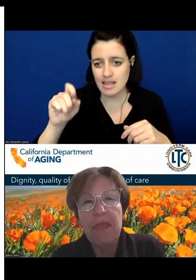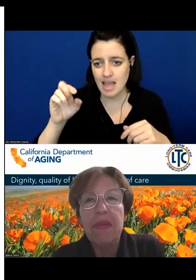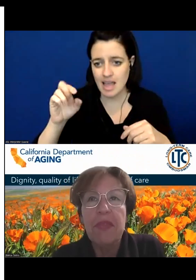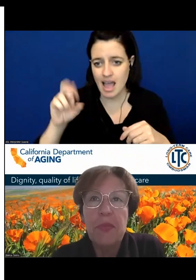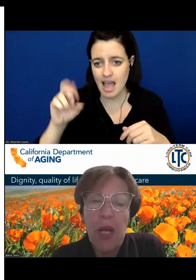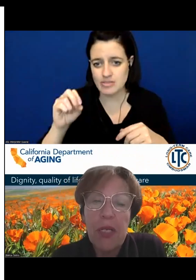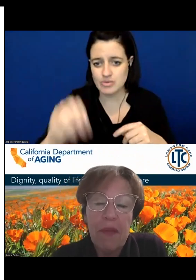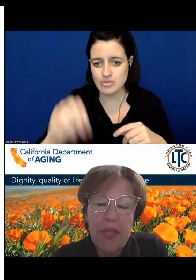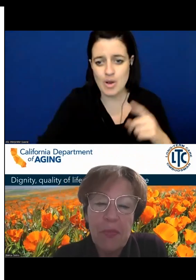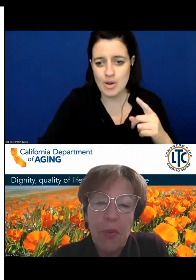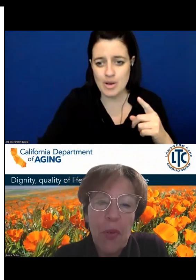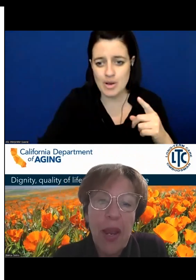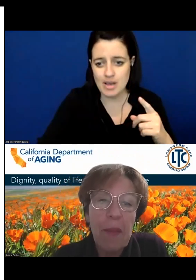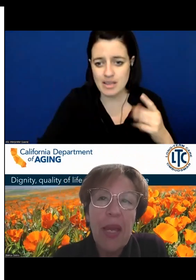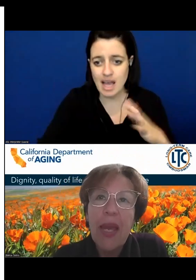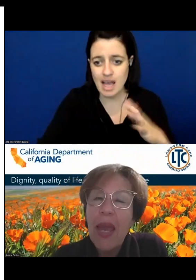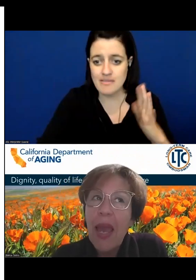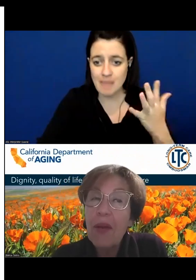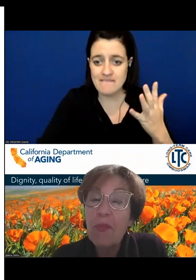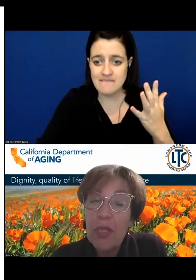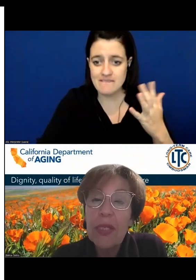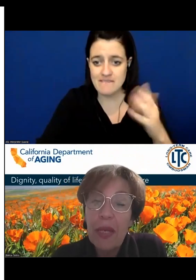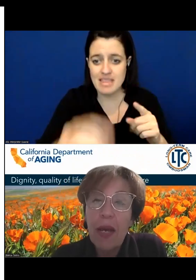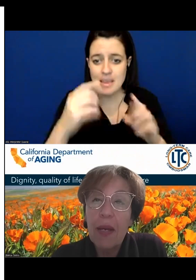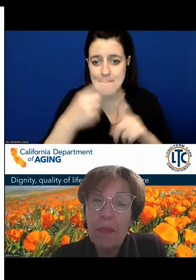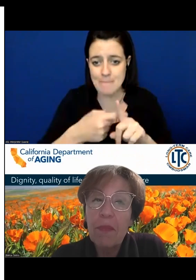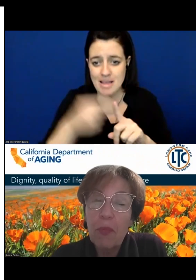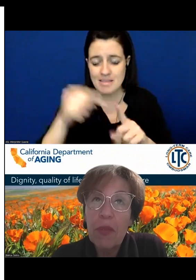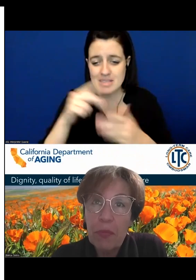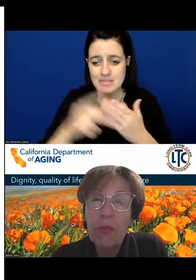5th month of this program, and really